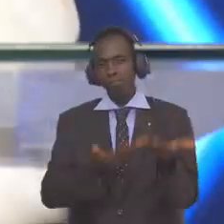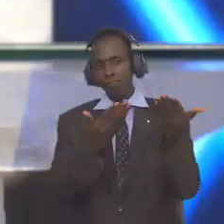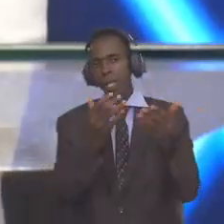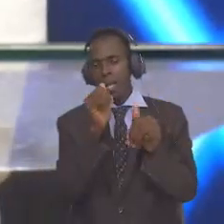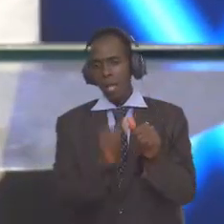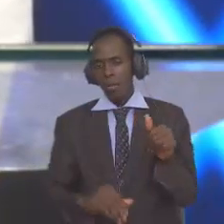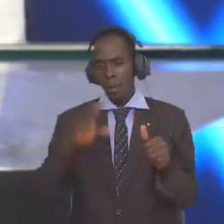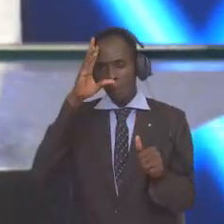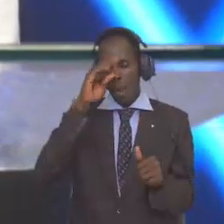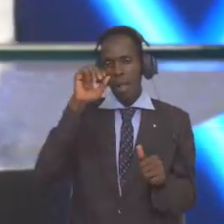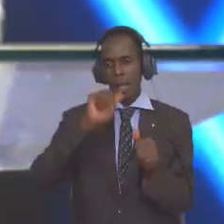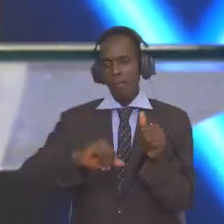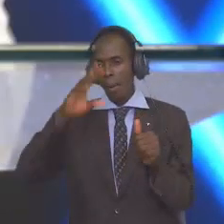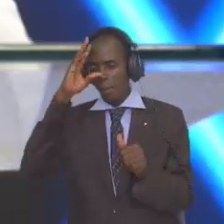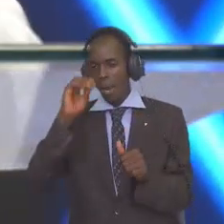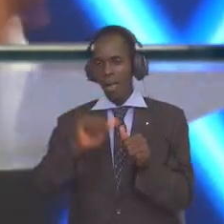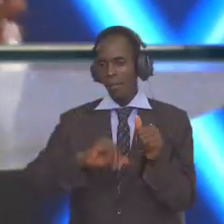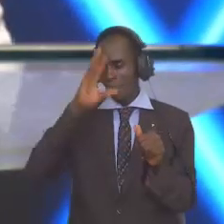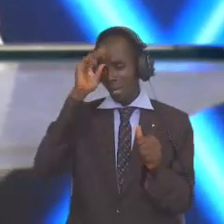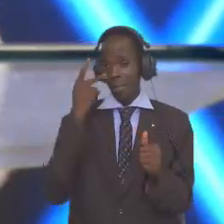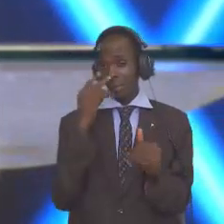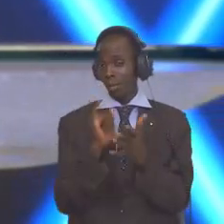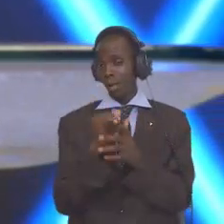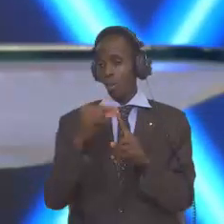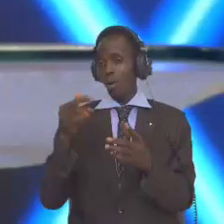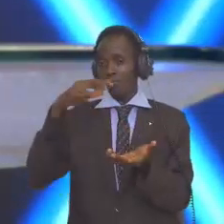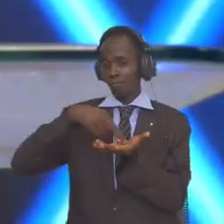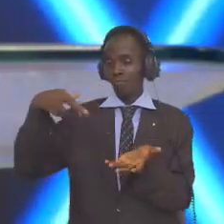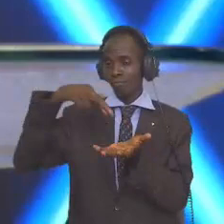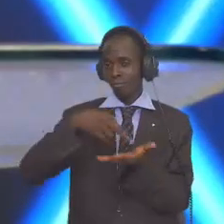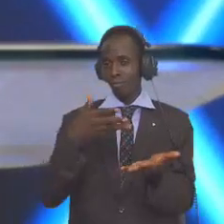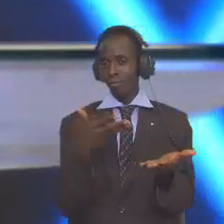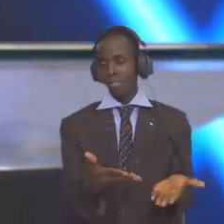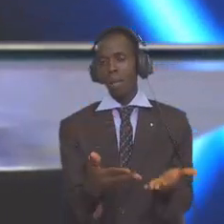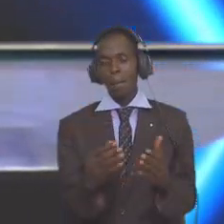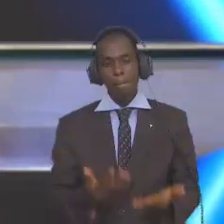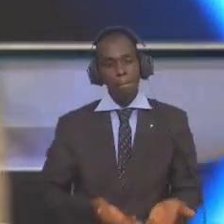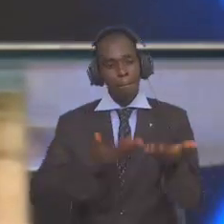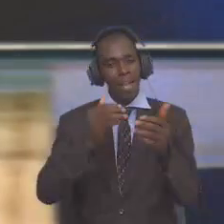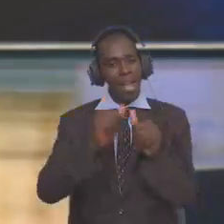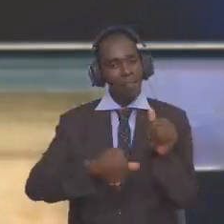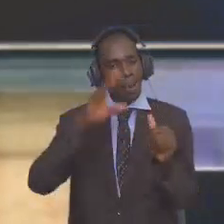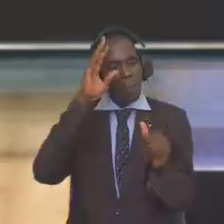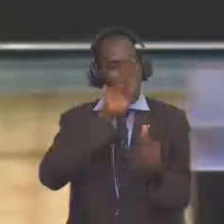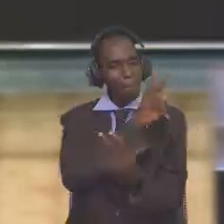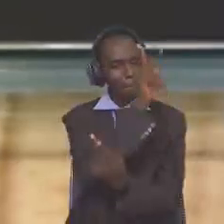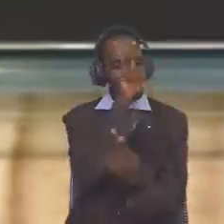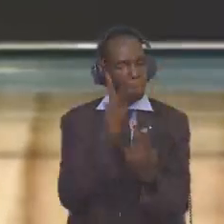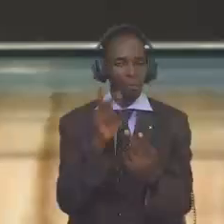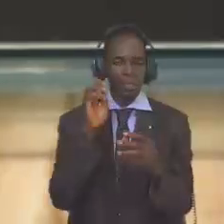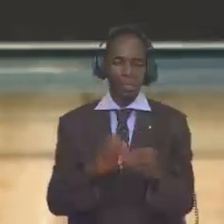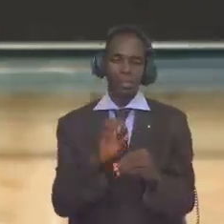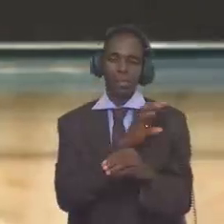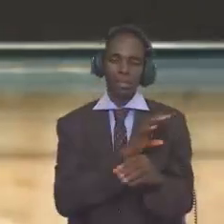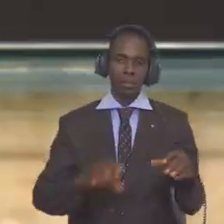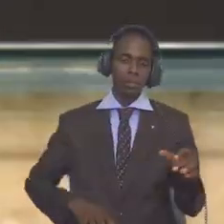that, every man, every man, every man, that we may present every man perfect in Christ